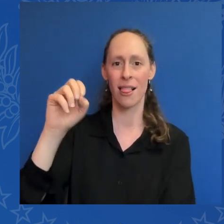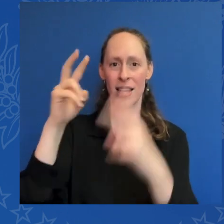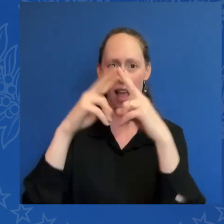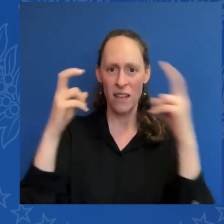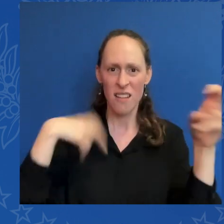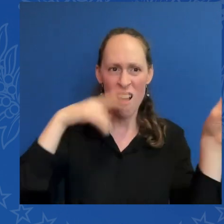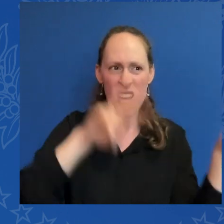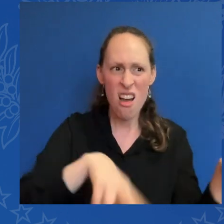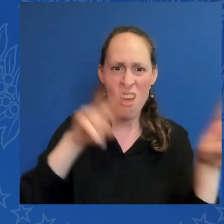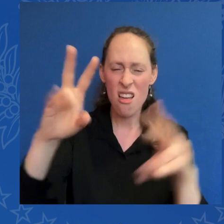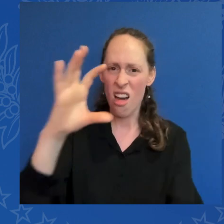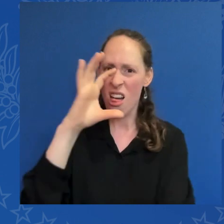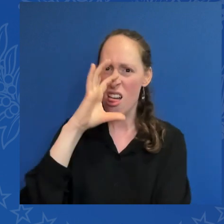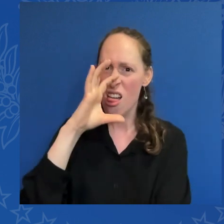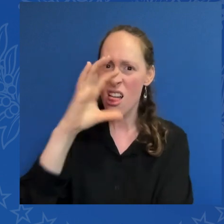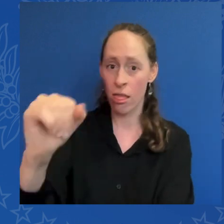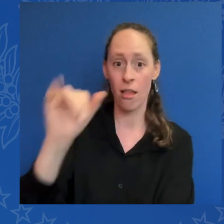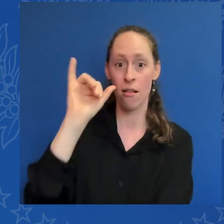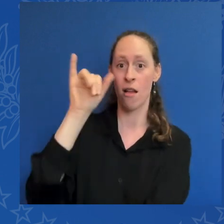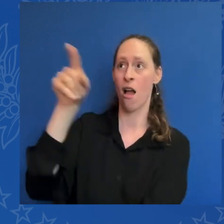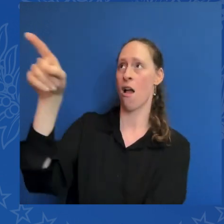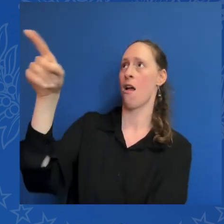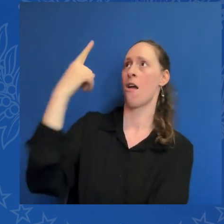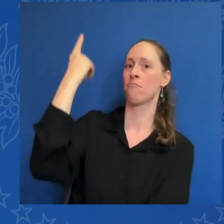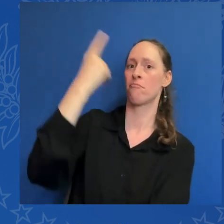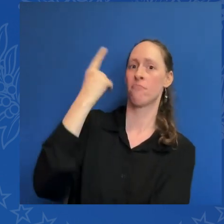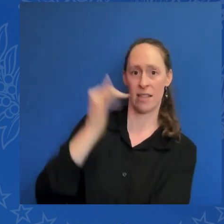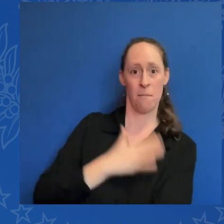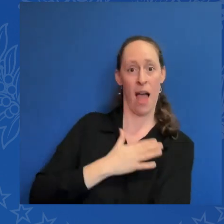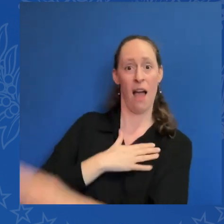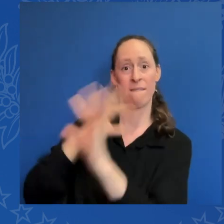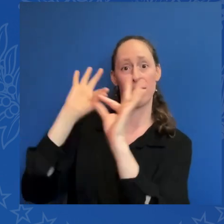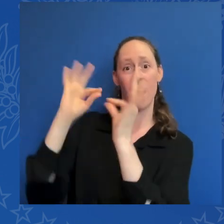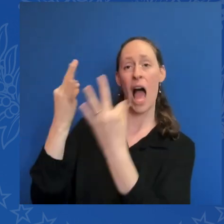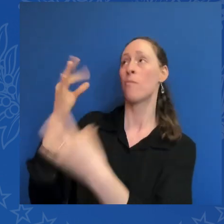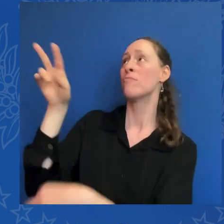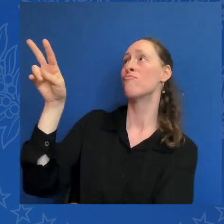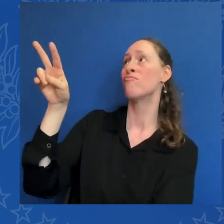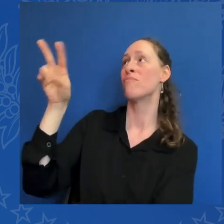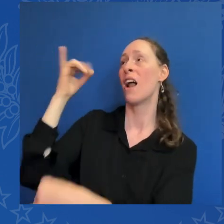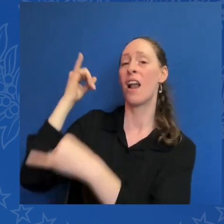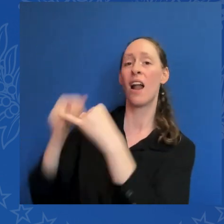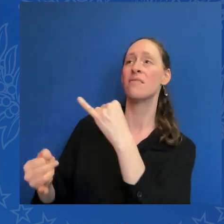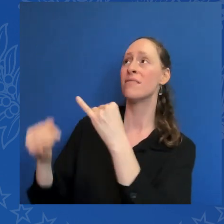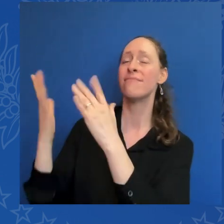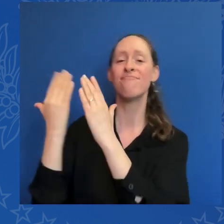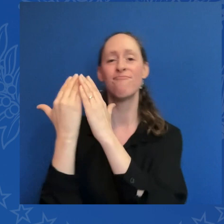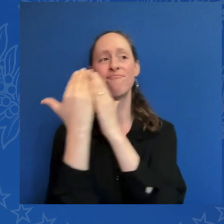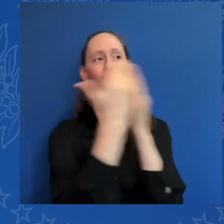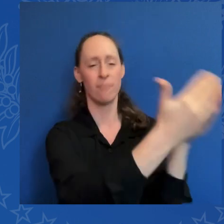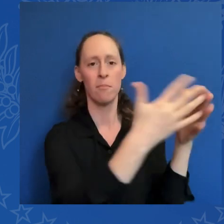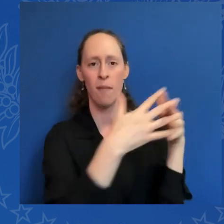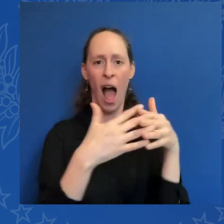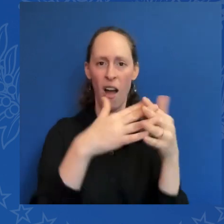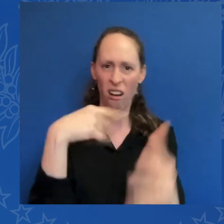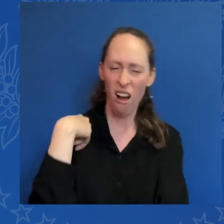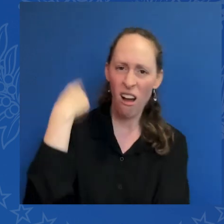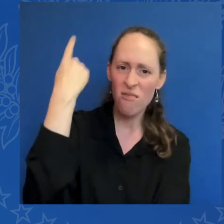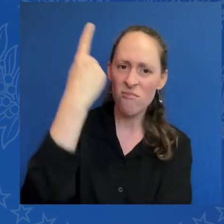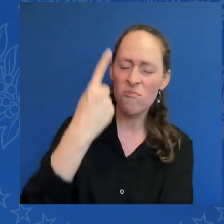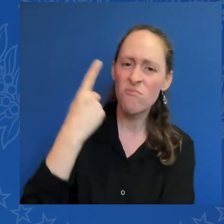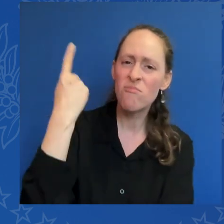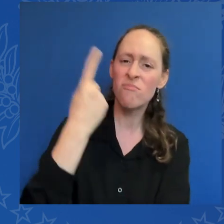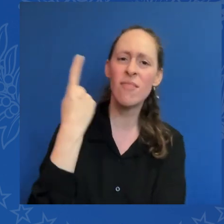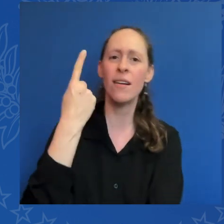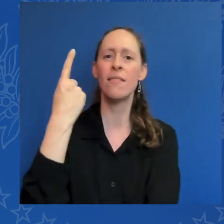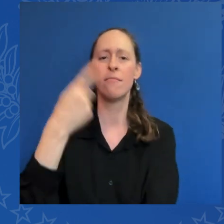with courage and hope, and they crossed the sea. And through generations, the Finnegans brought this island